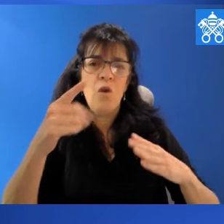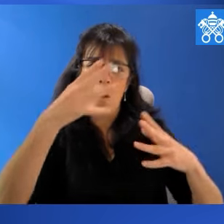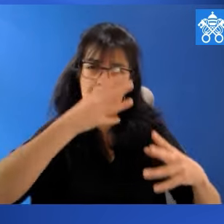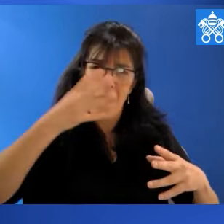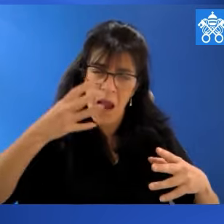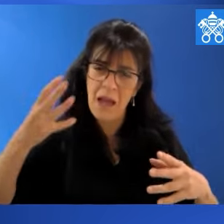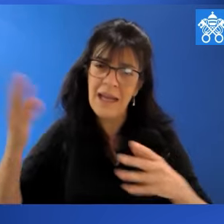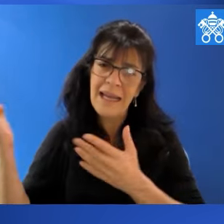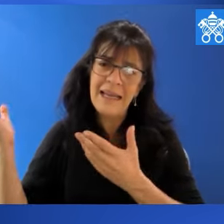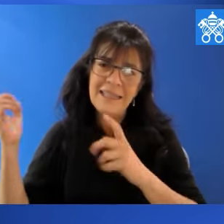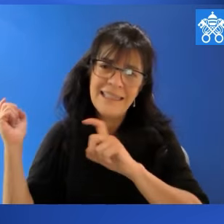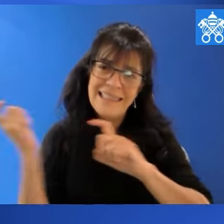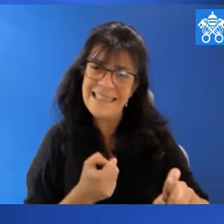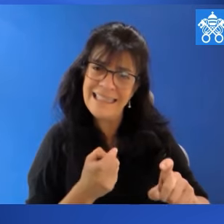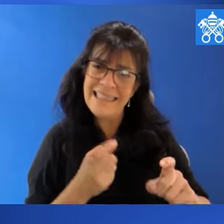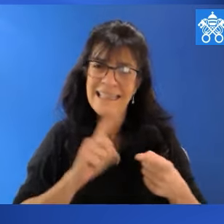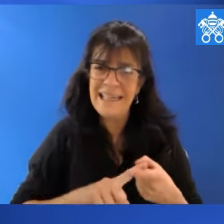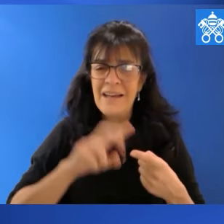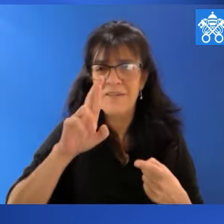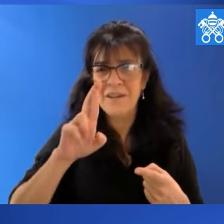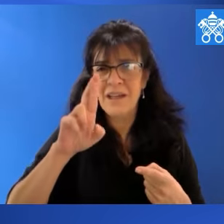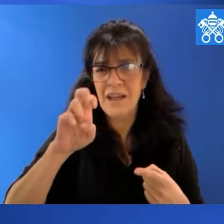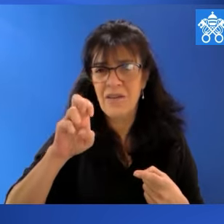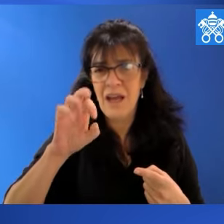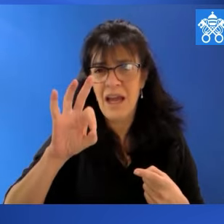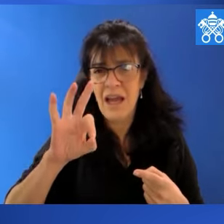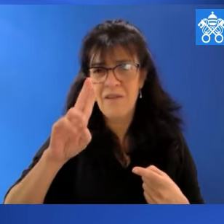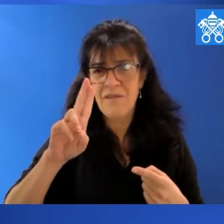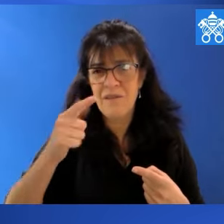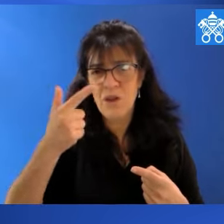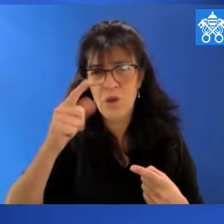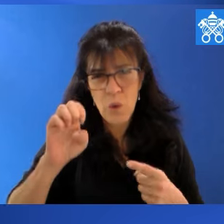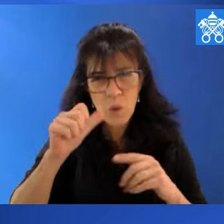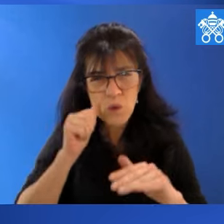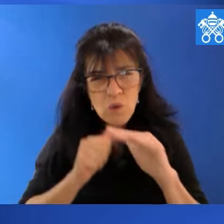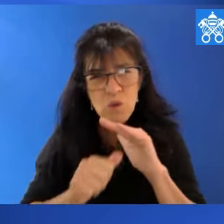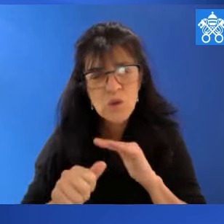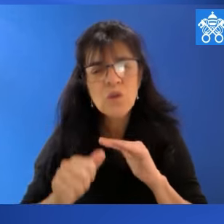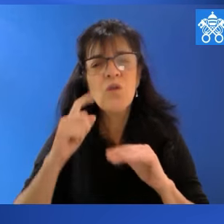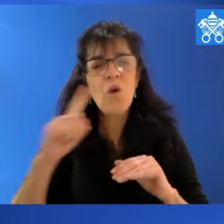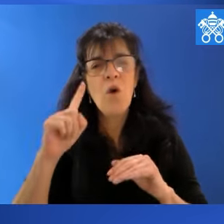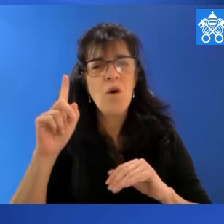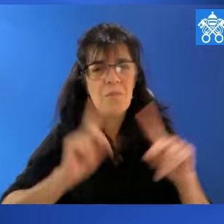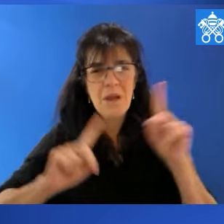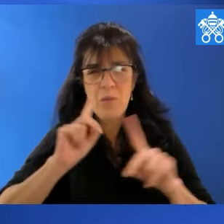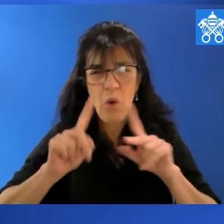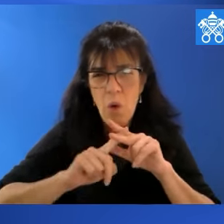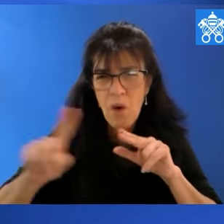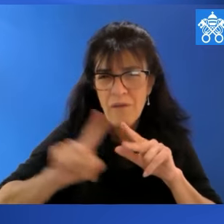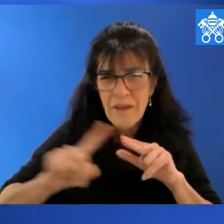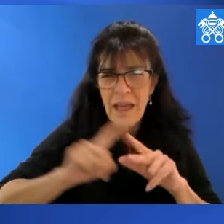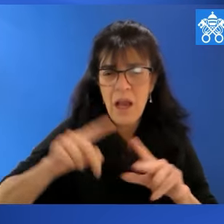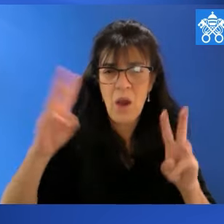providing refuge for those fleeing from war, violence,